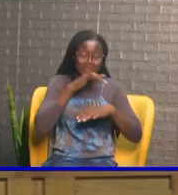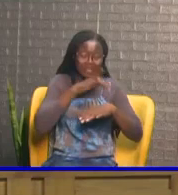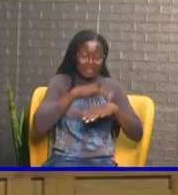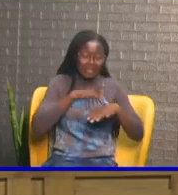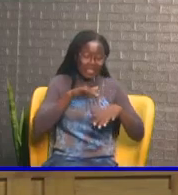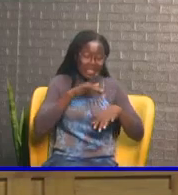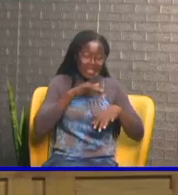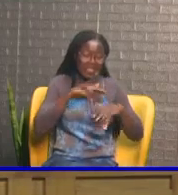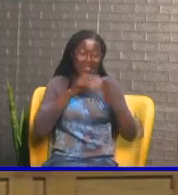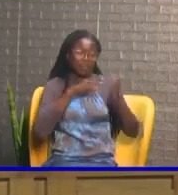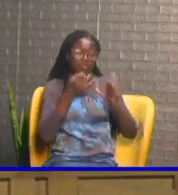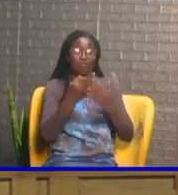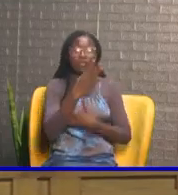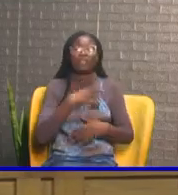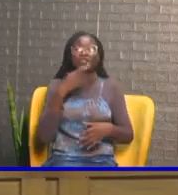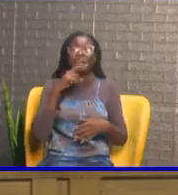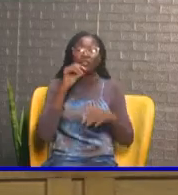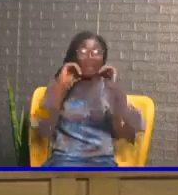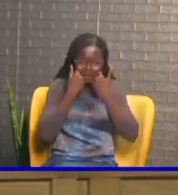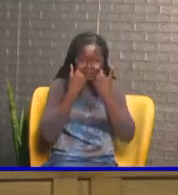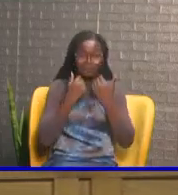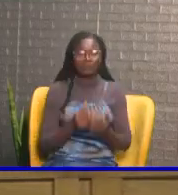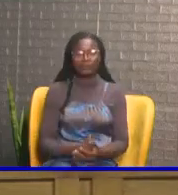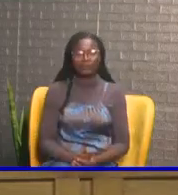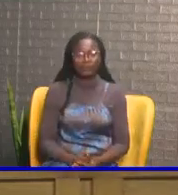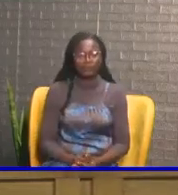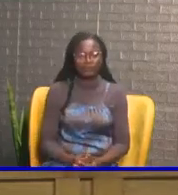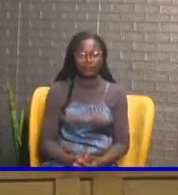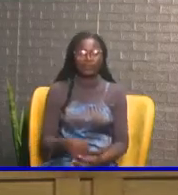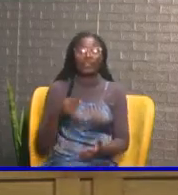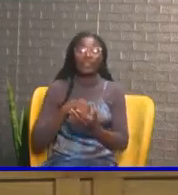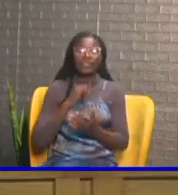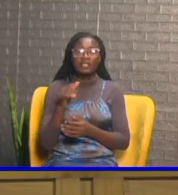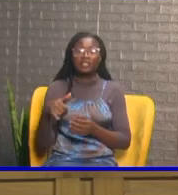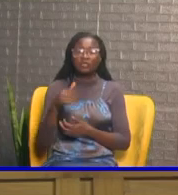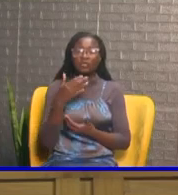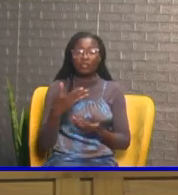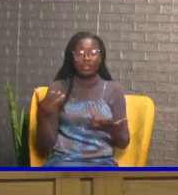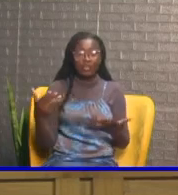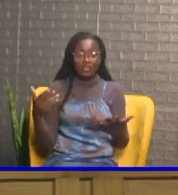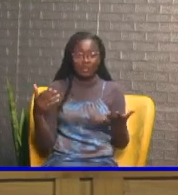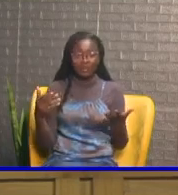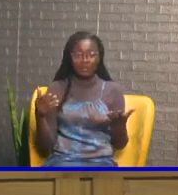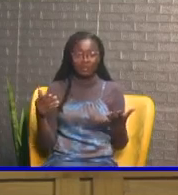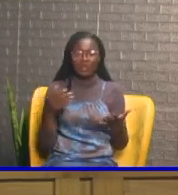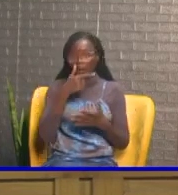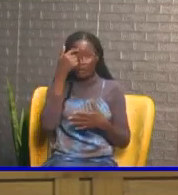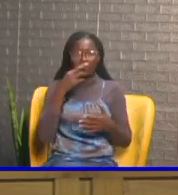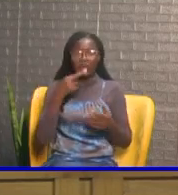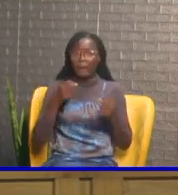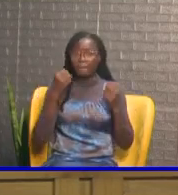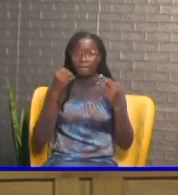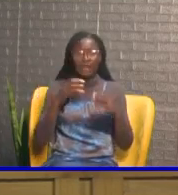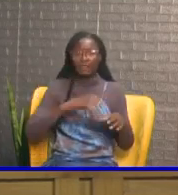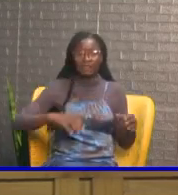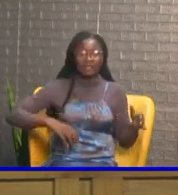ashamed. Are you following what I'm saying here? It is those things. Because there are many Christians carrying things. What if,